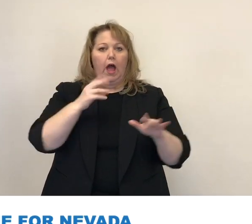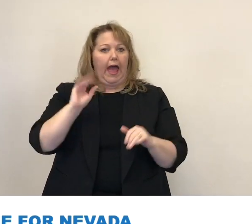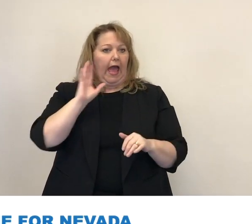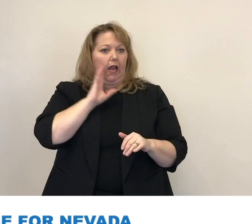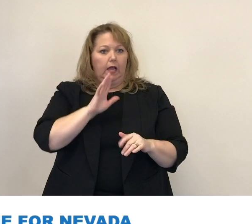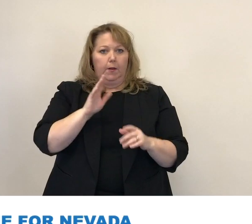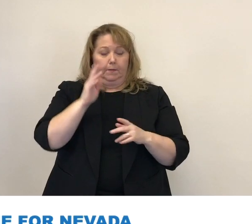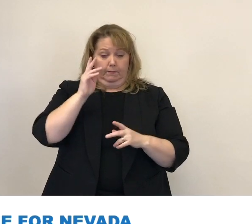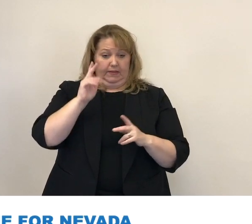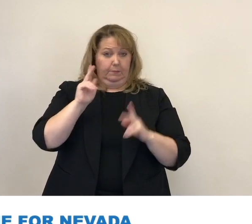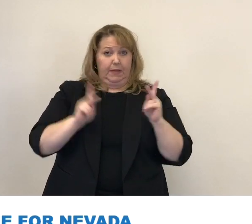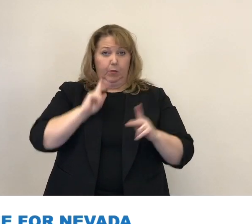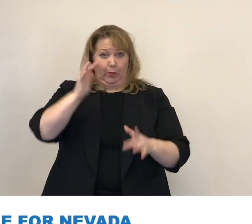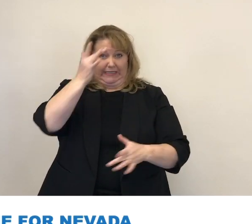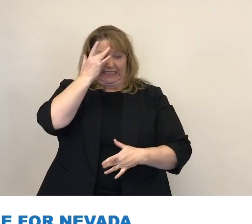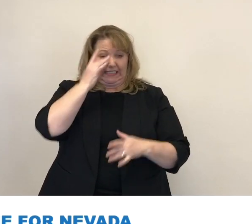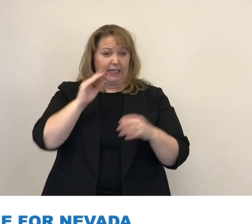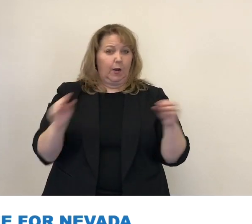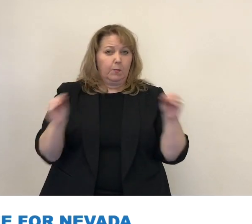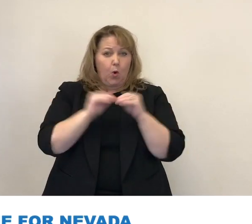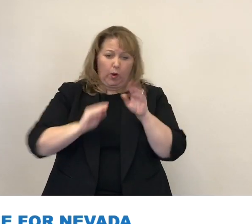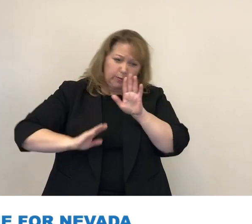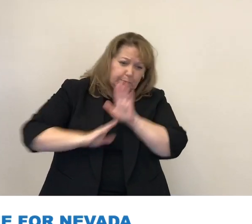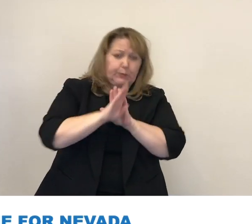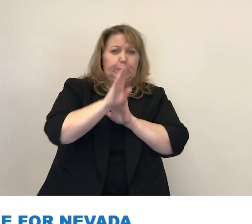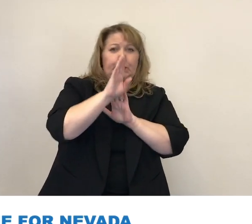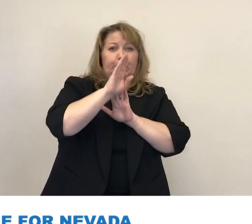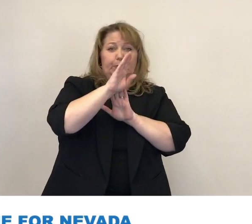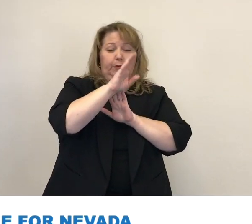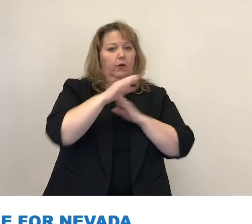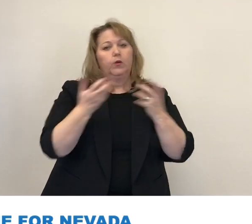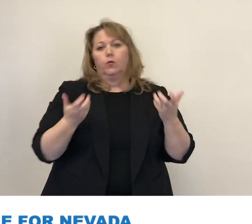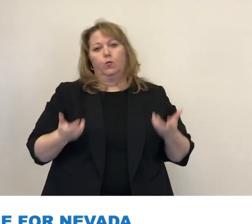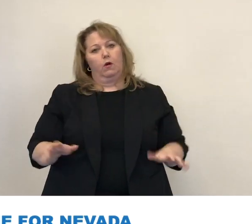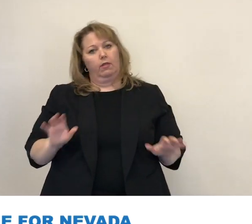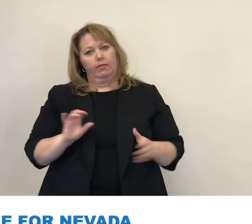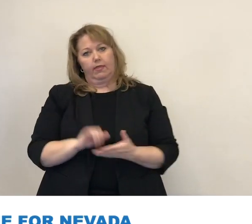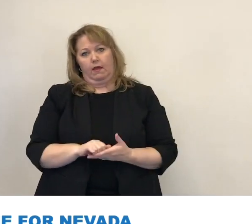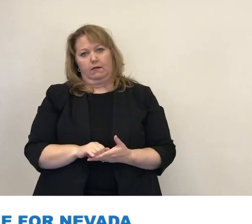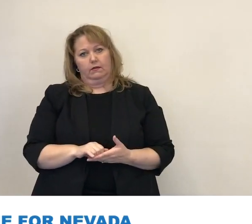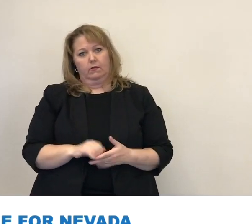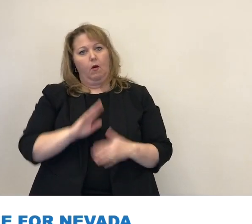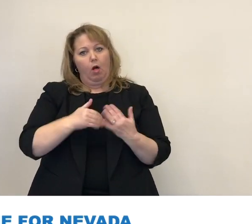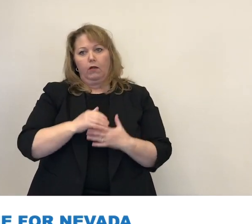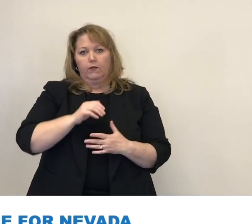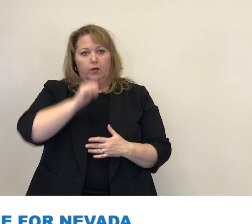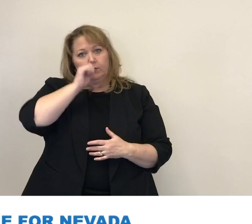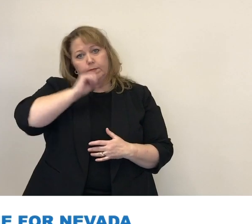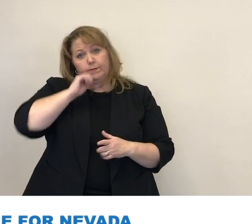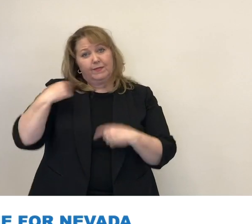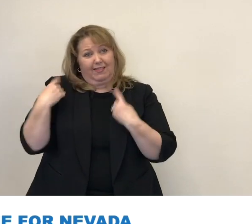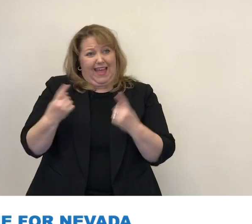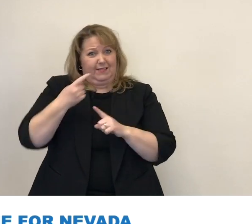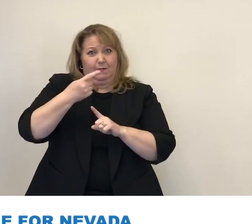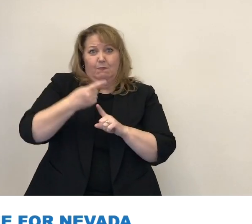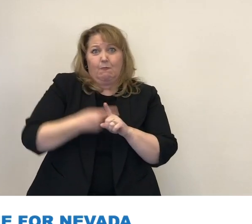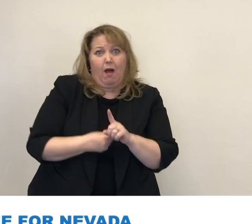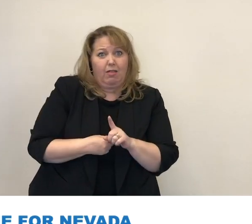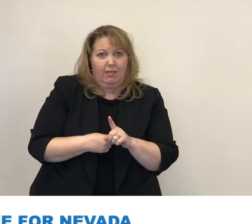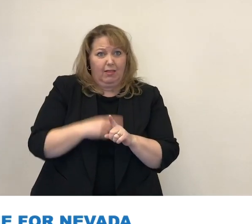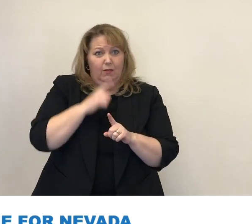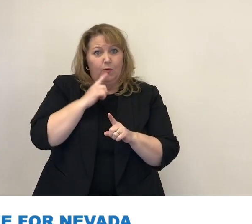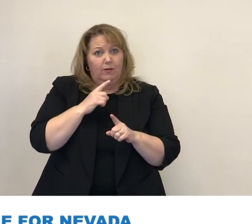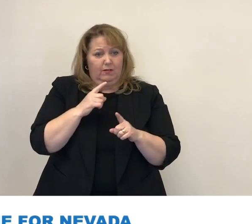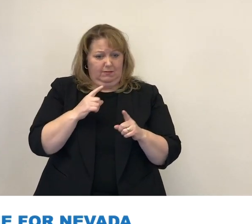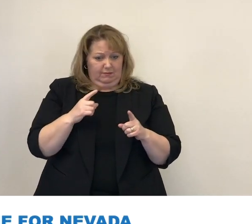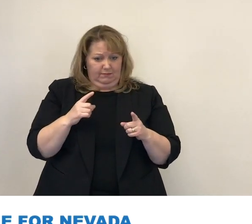even more. As soon as we finalize our state-specific approach to gradually getting back to our normal lives, I will be